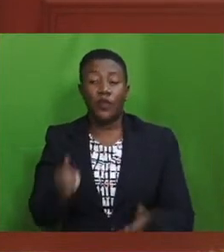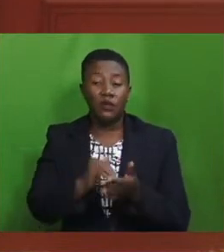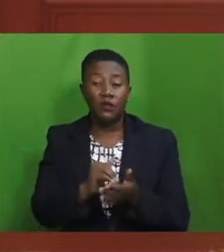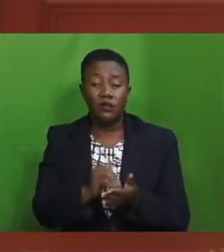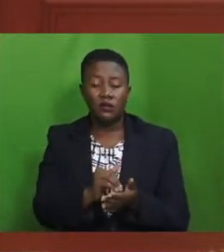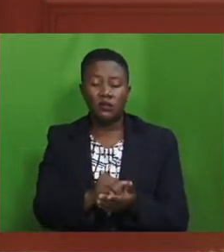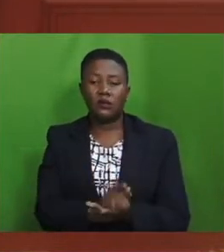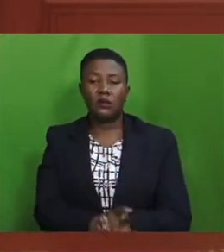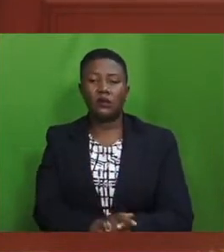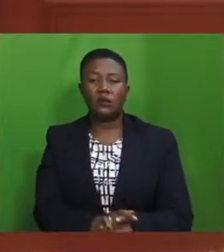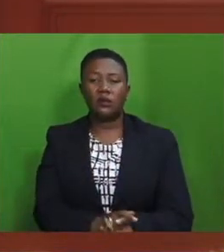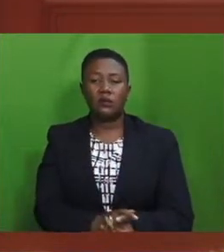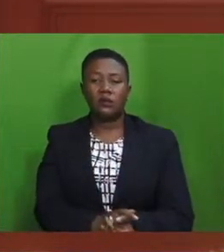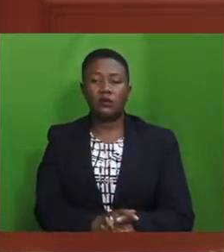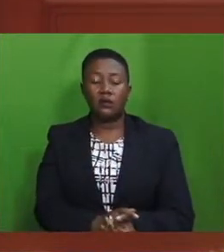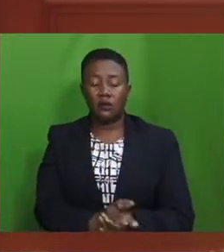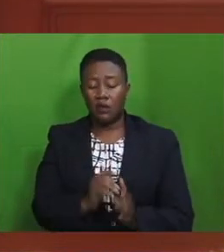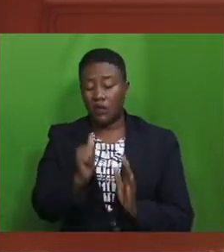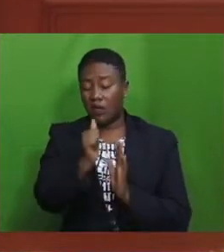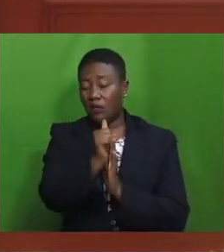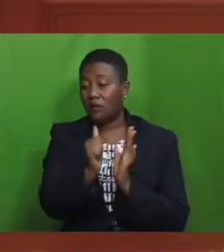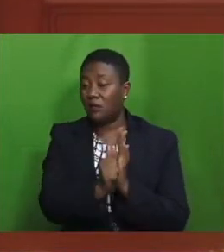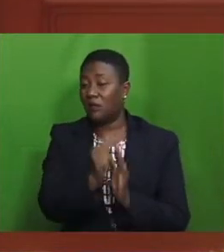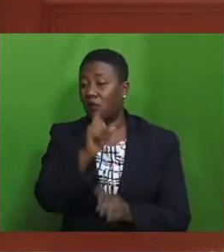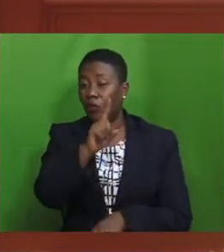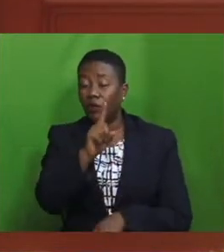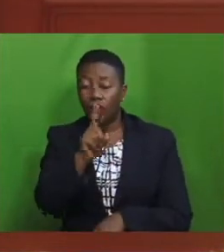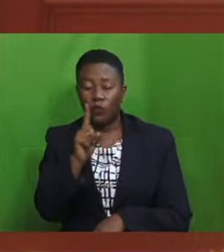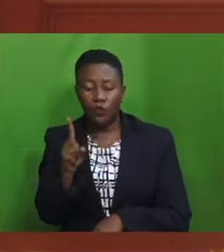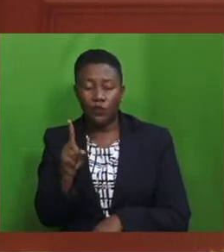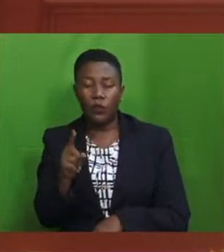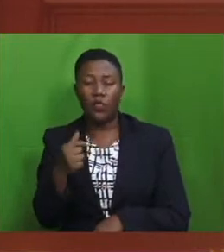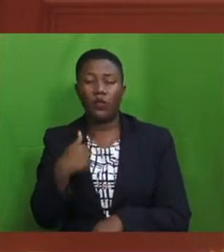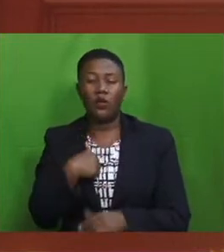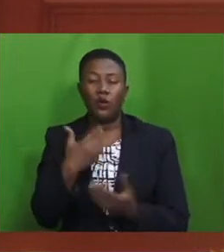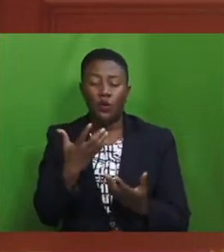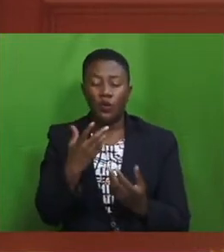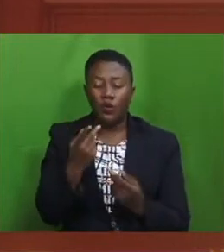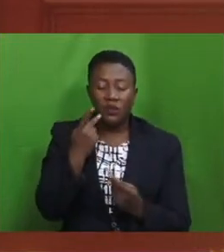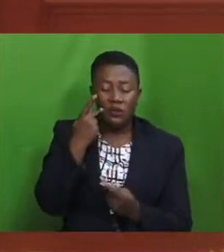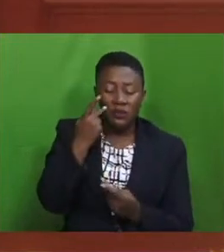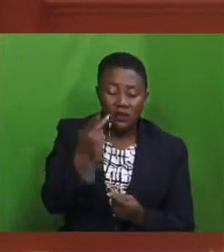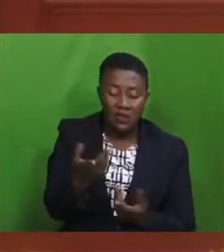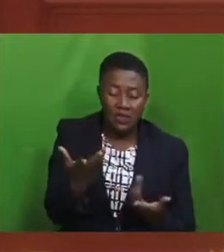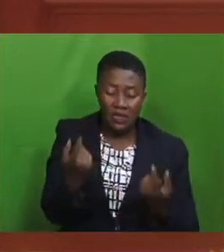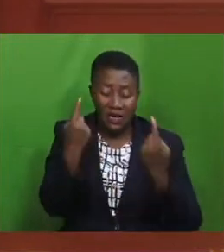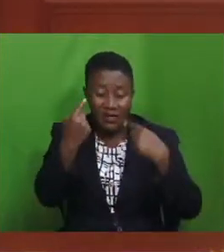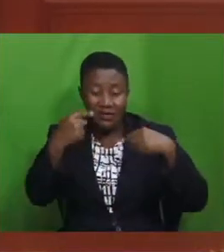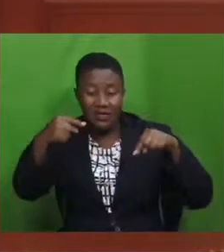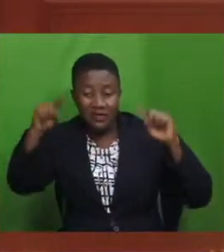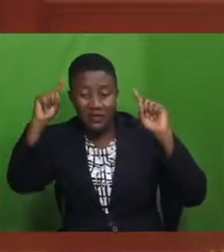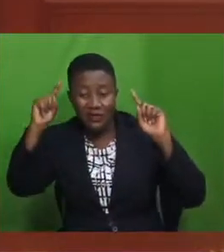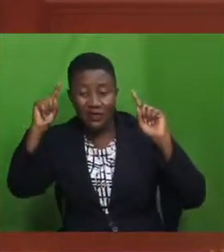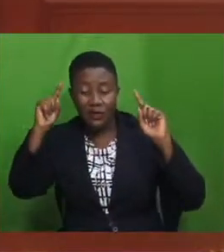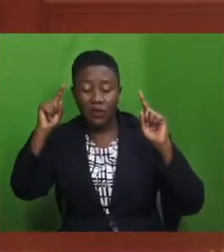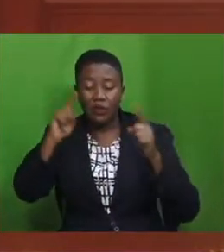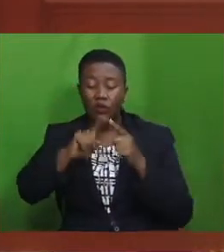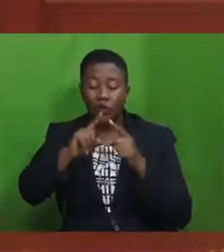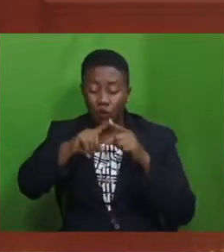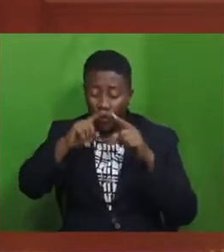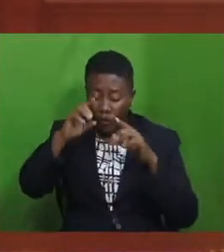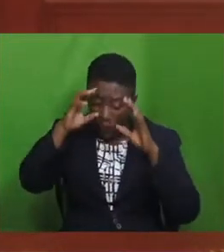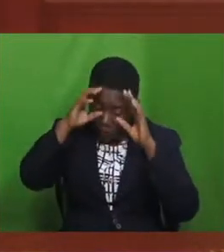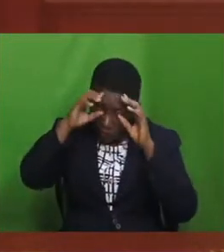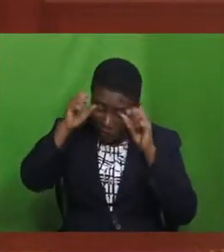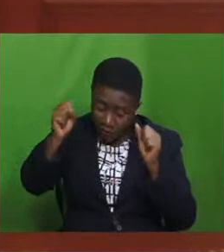again, Agenda 111, we want to see an achievement to the President's desire